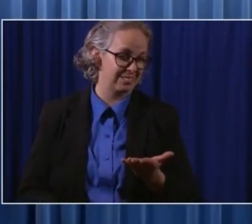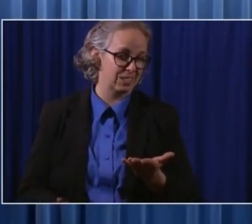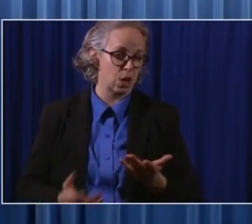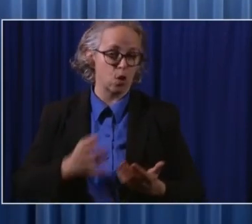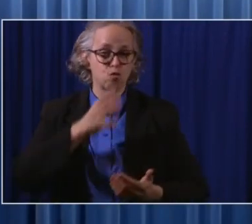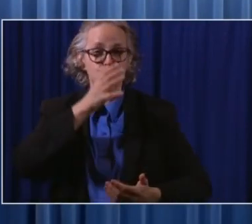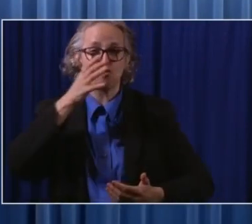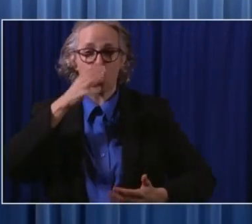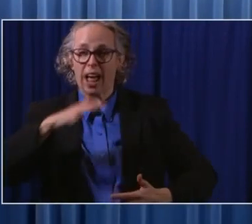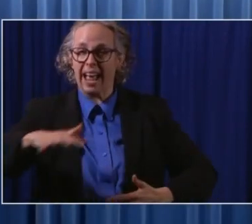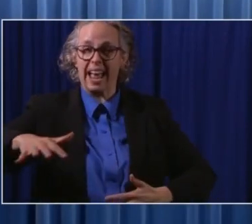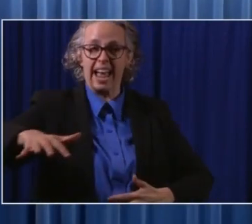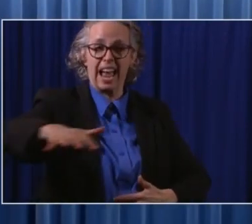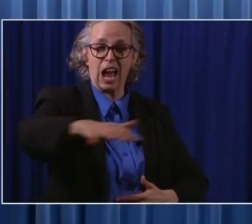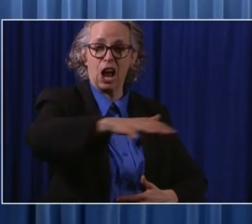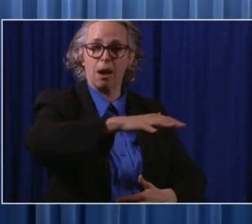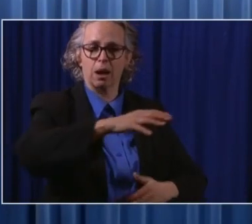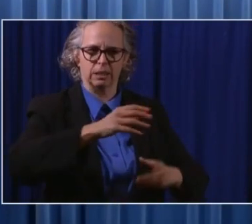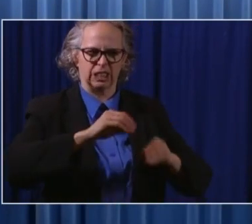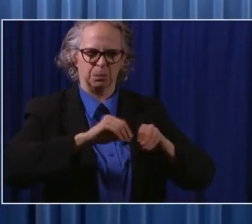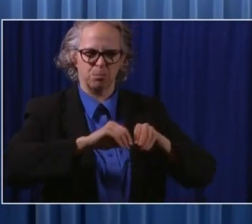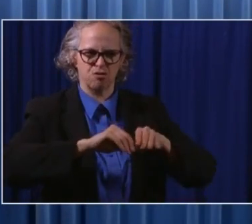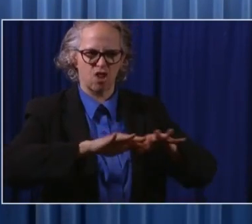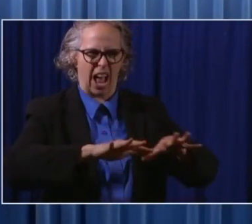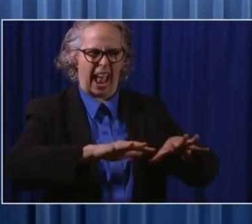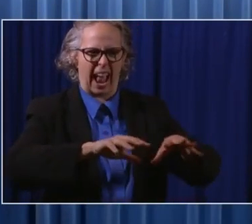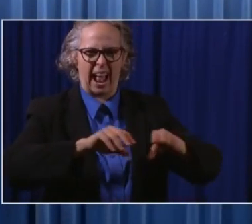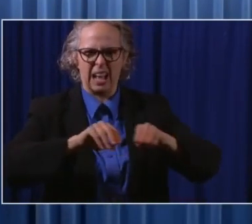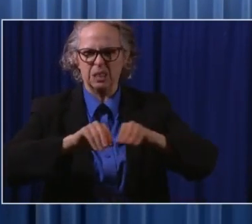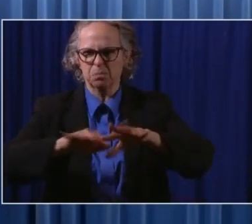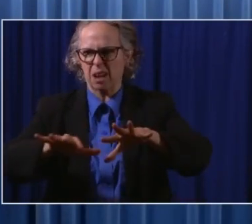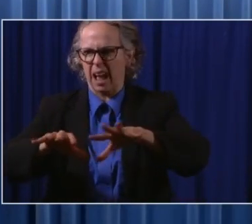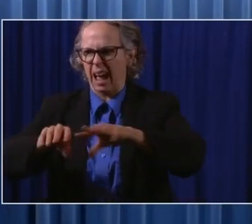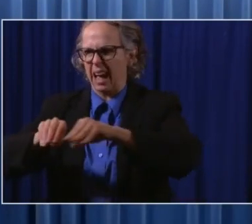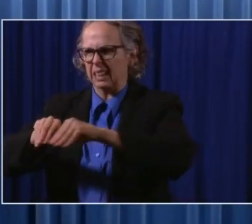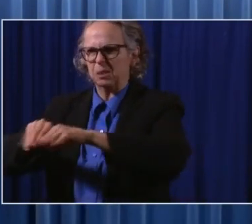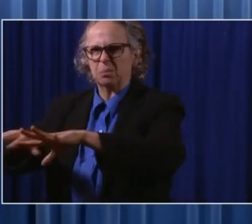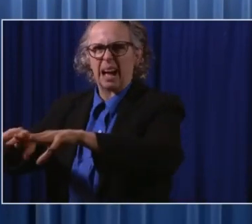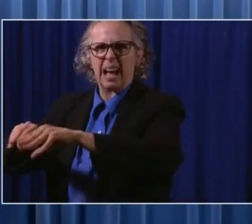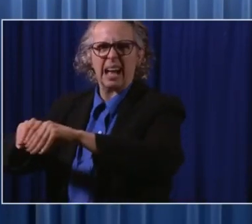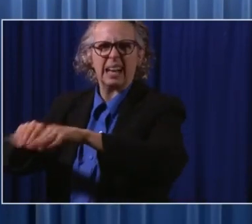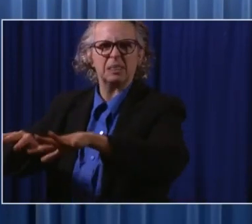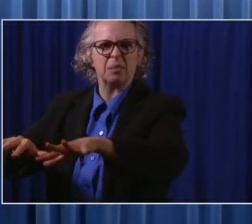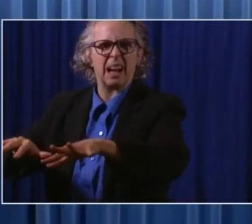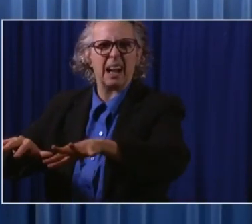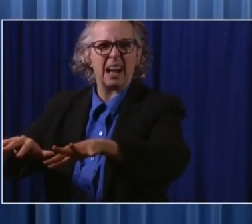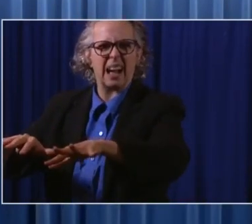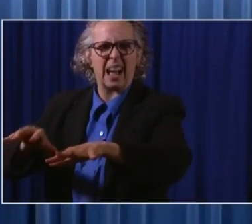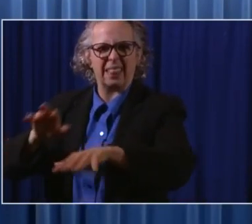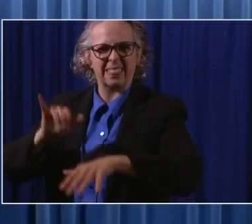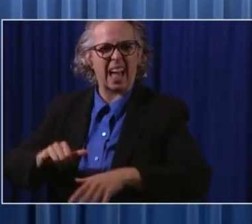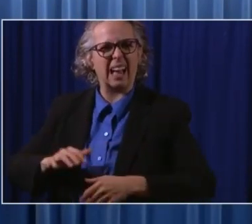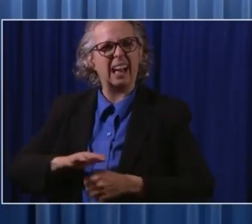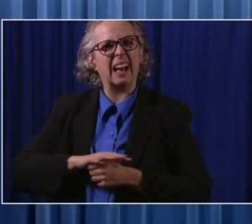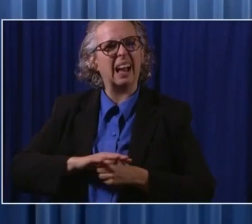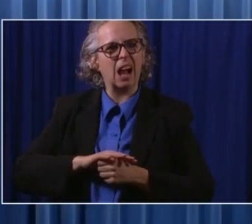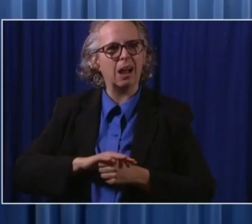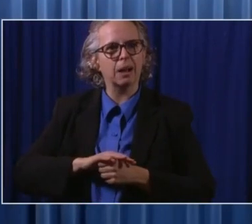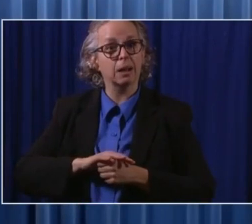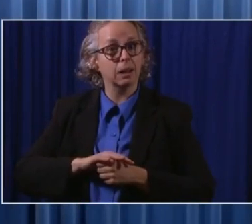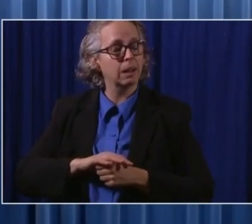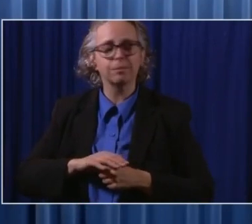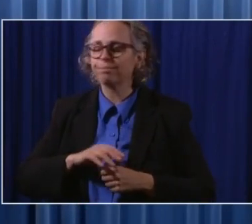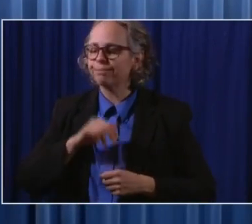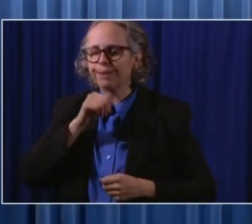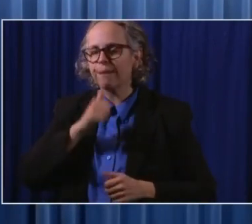parts of Ohio, the mask wearing is much less than it is in the urban areas. And that